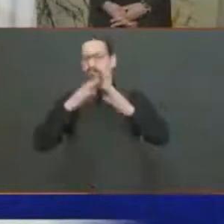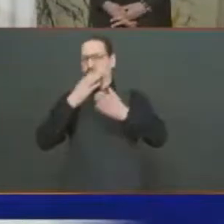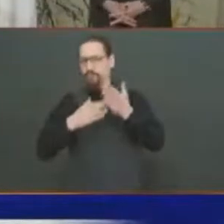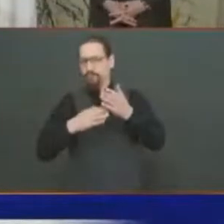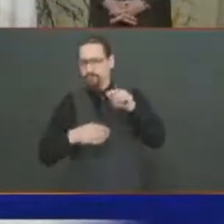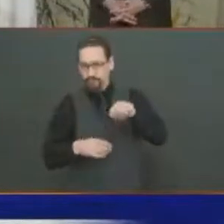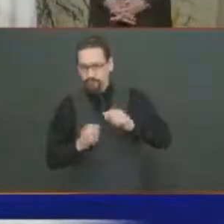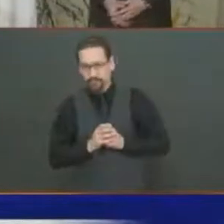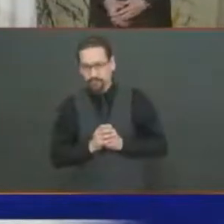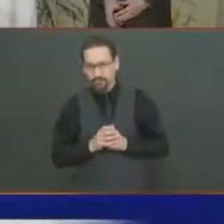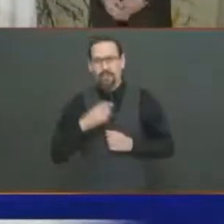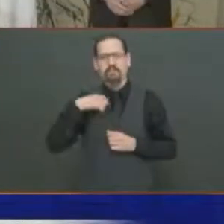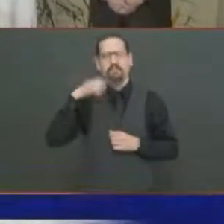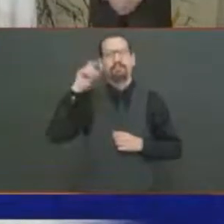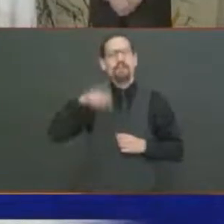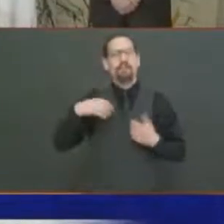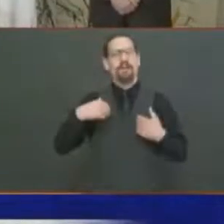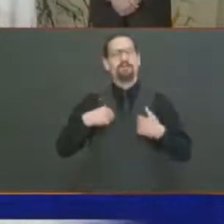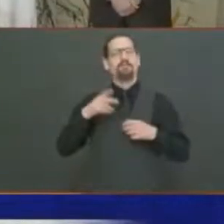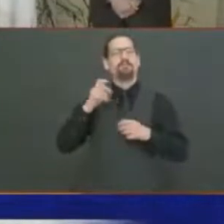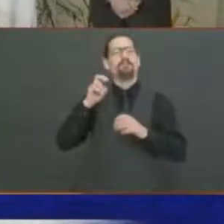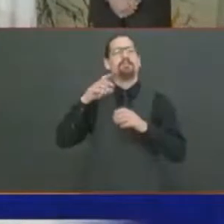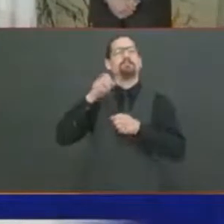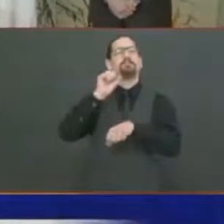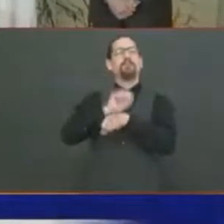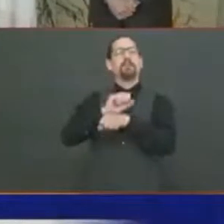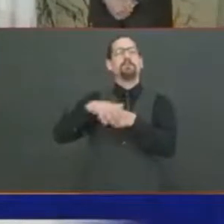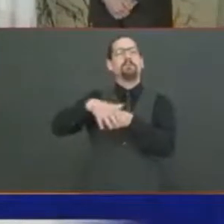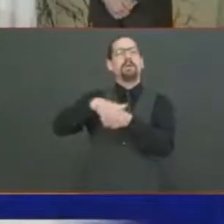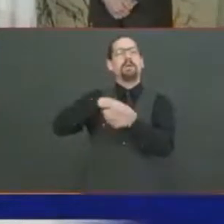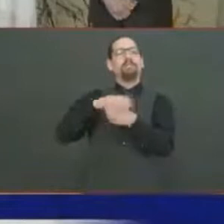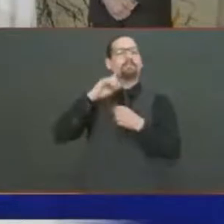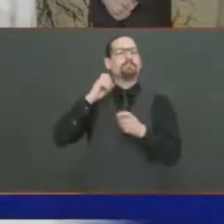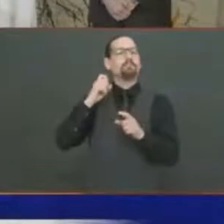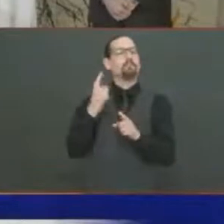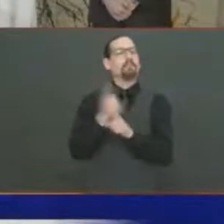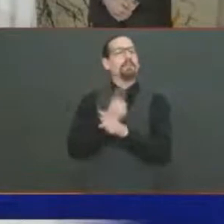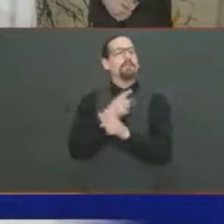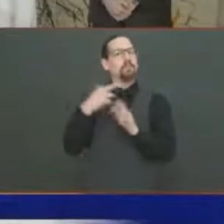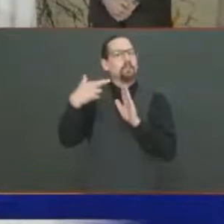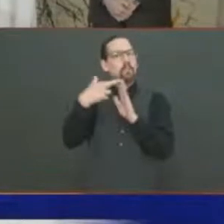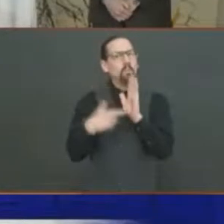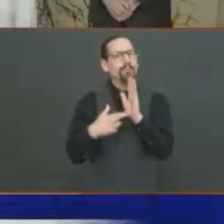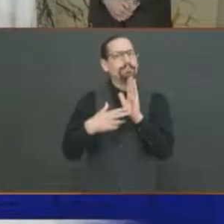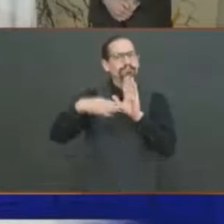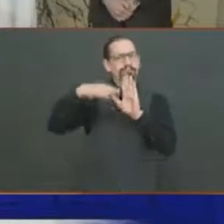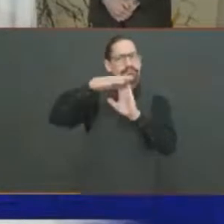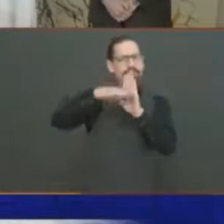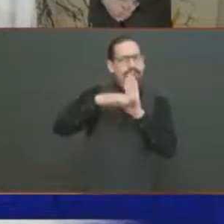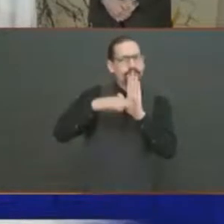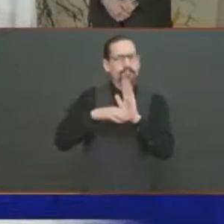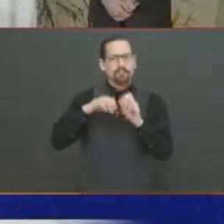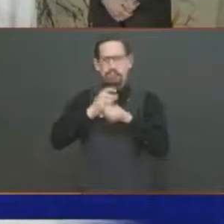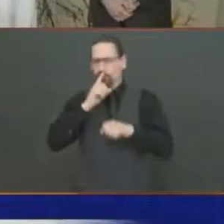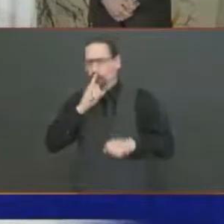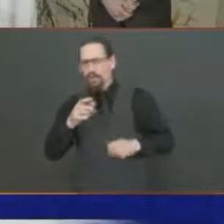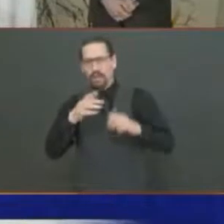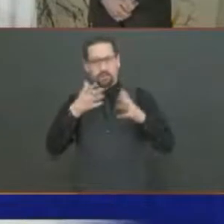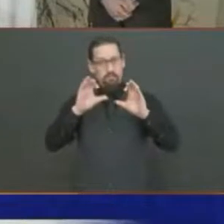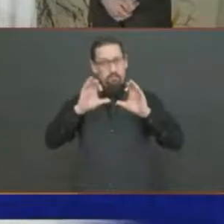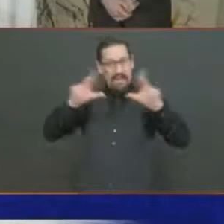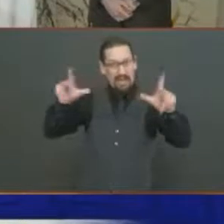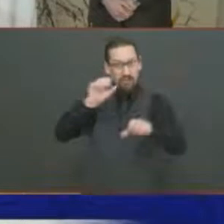workplace guidance and regulations so folks could get back to work and know how to do that safely. Yesterday, I